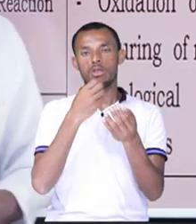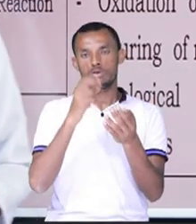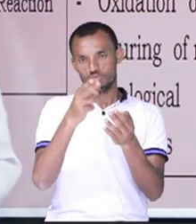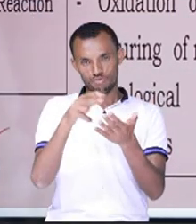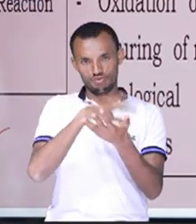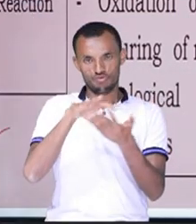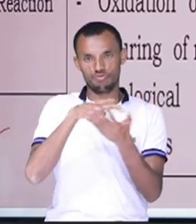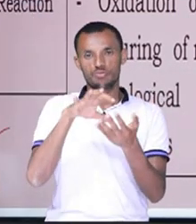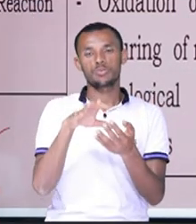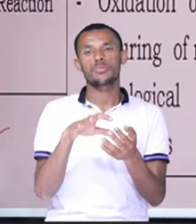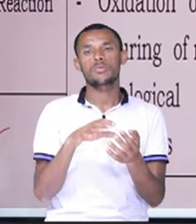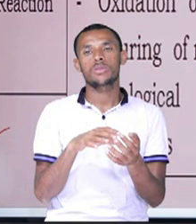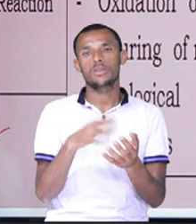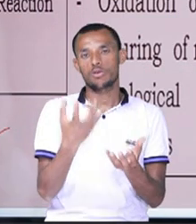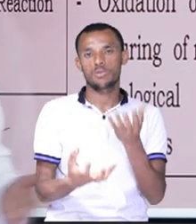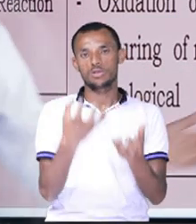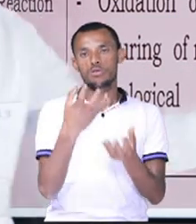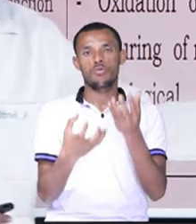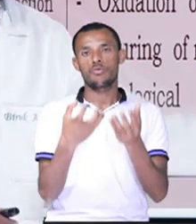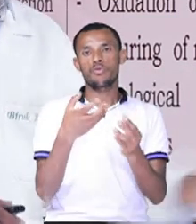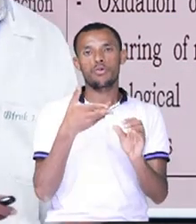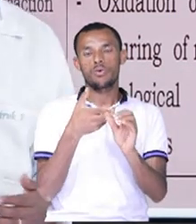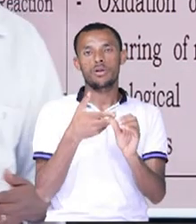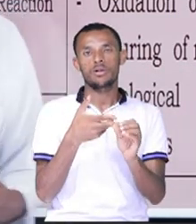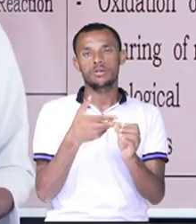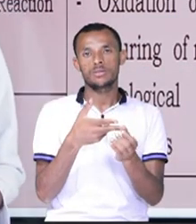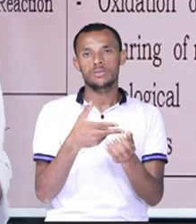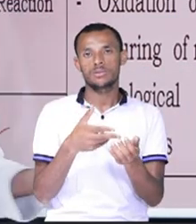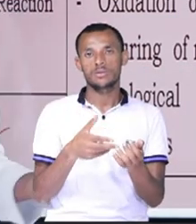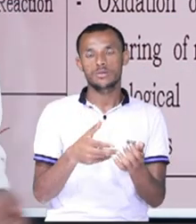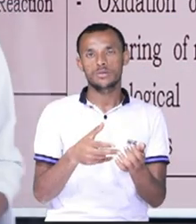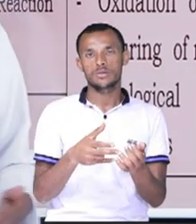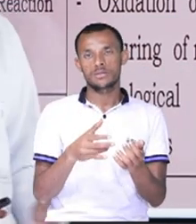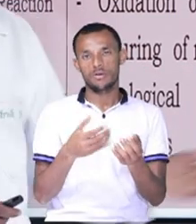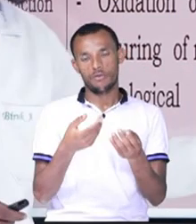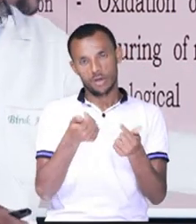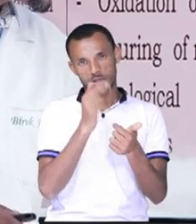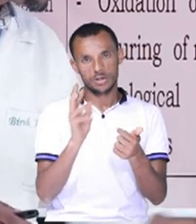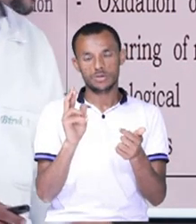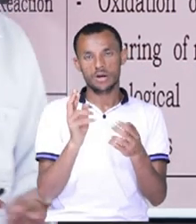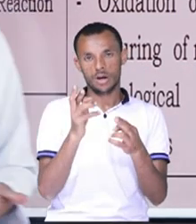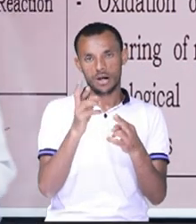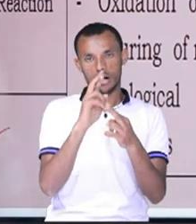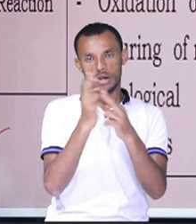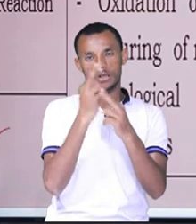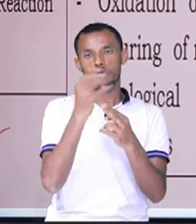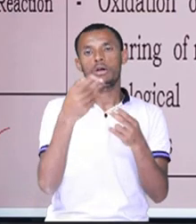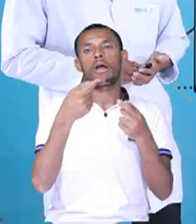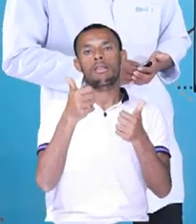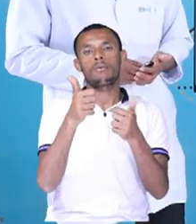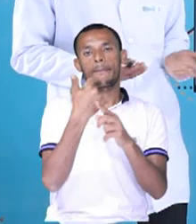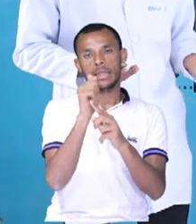fuel is fast reaction. Precipitation is a fast reaction. A reaction of active